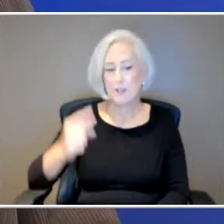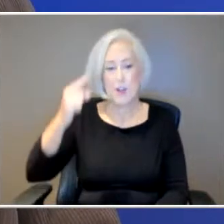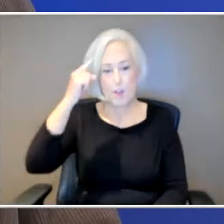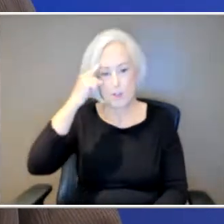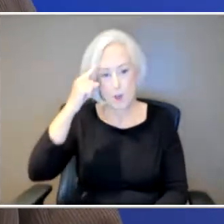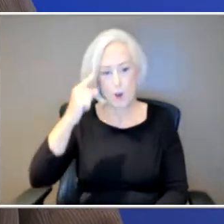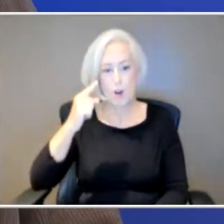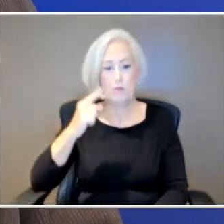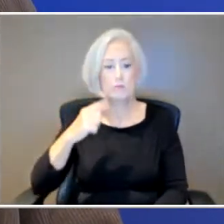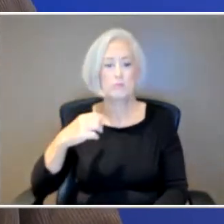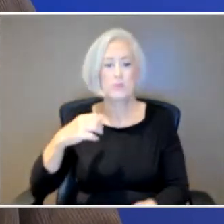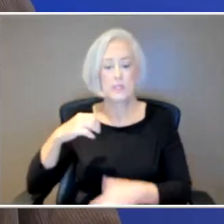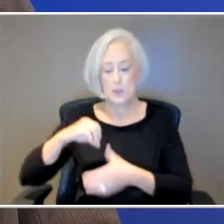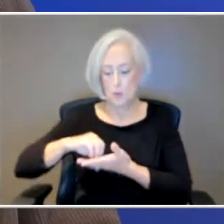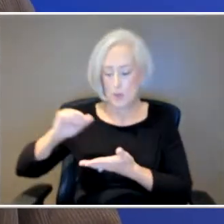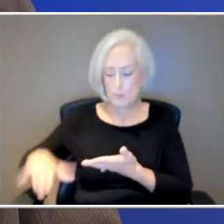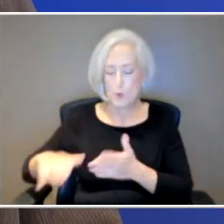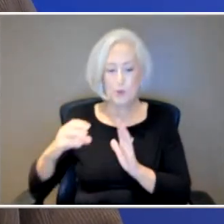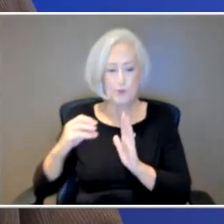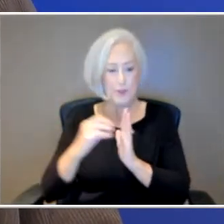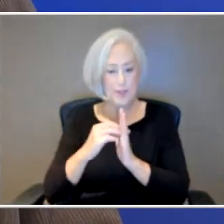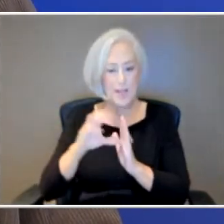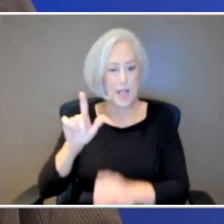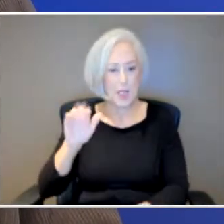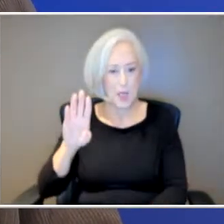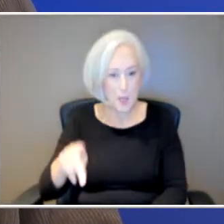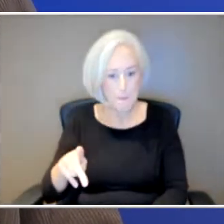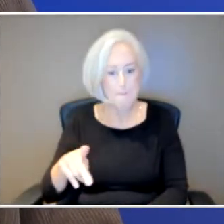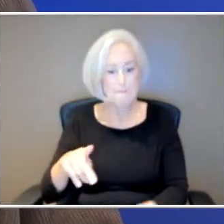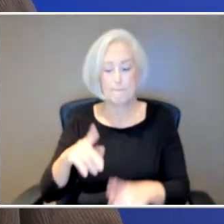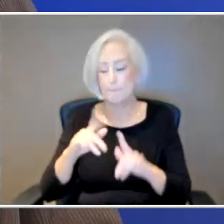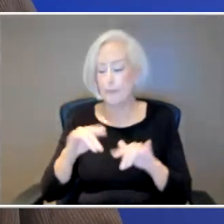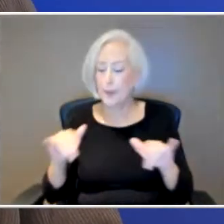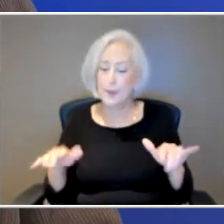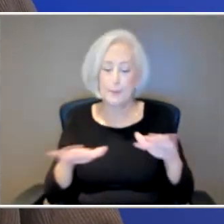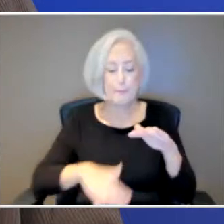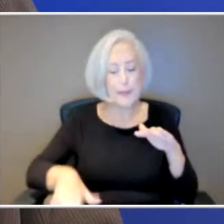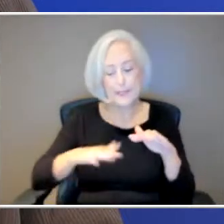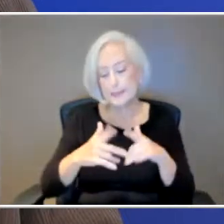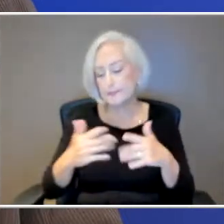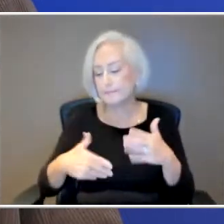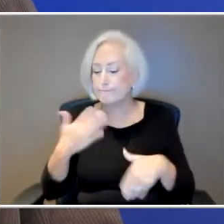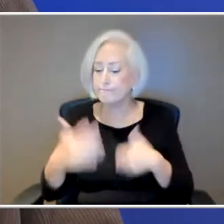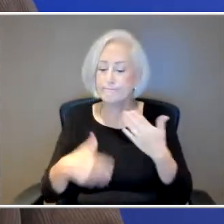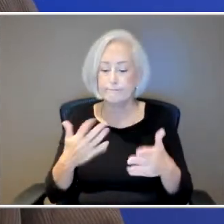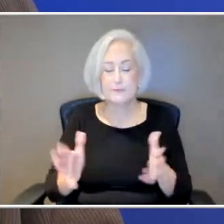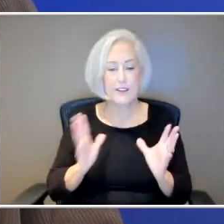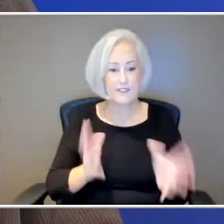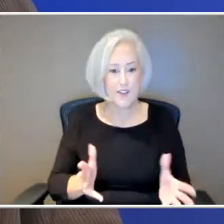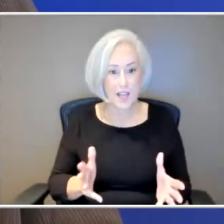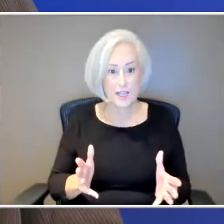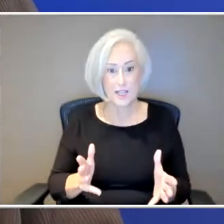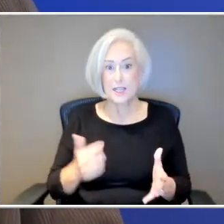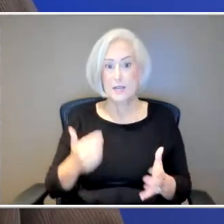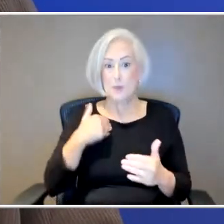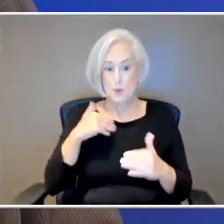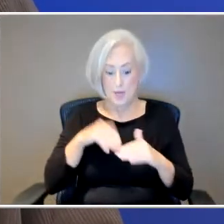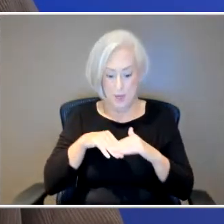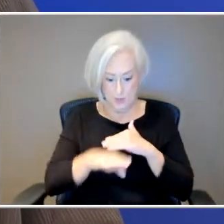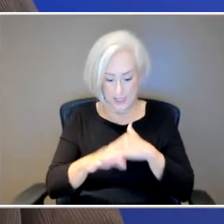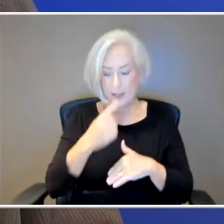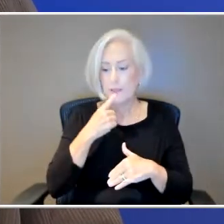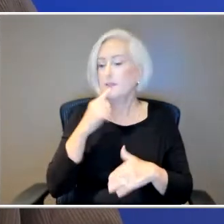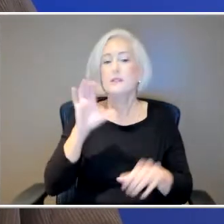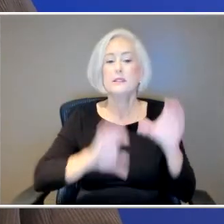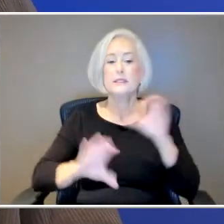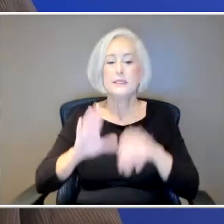go. And instead, when I walked in, they were saying chemotherapy,